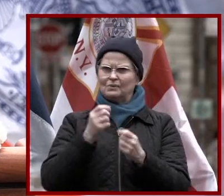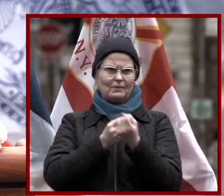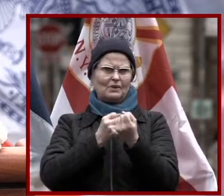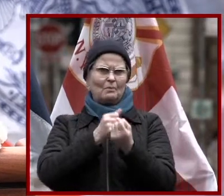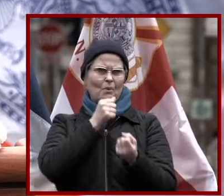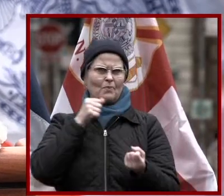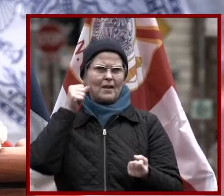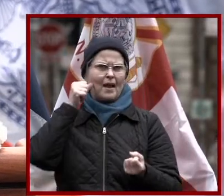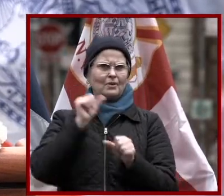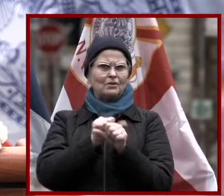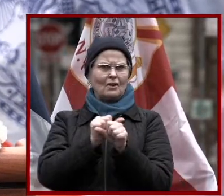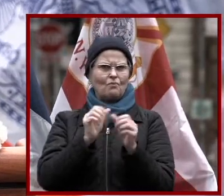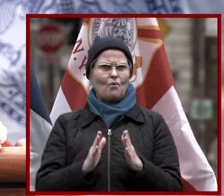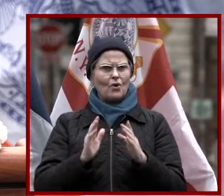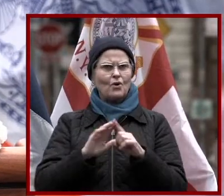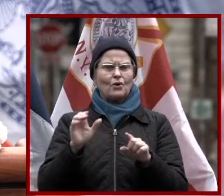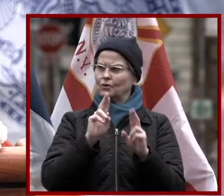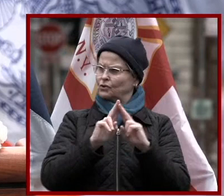Union.